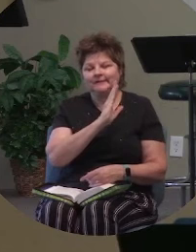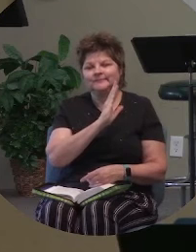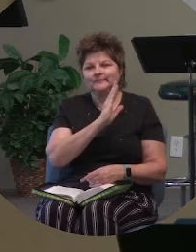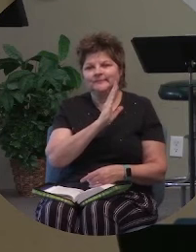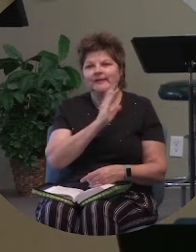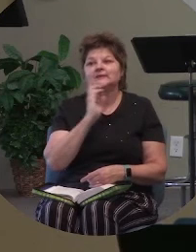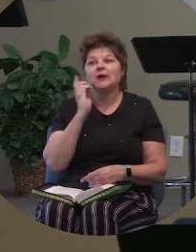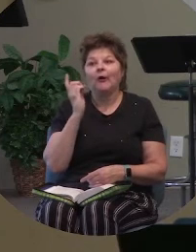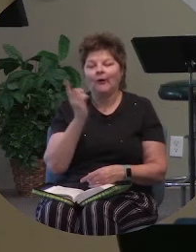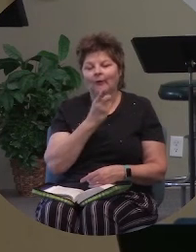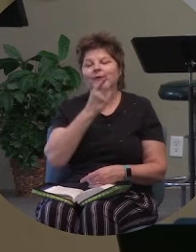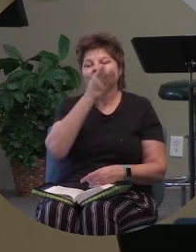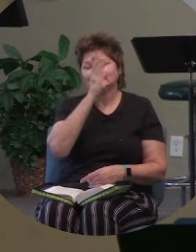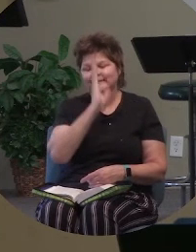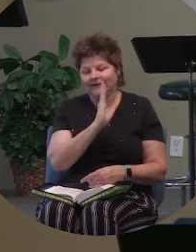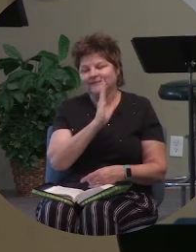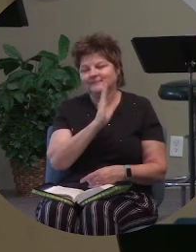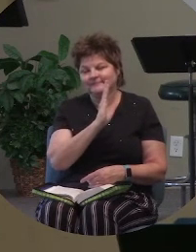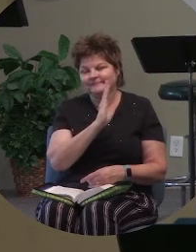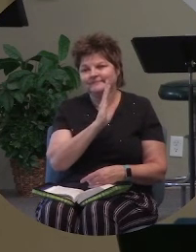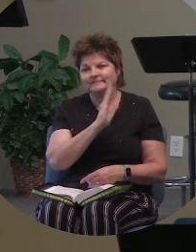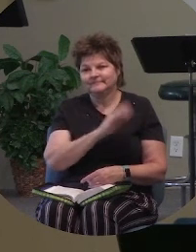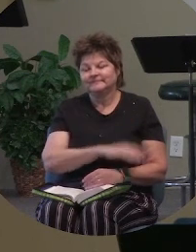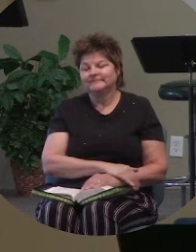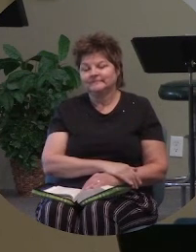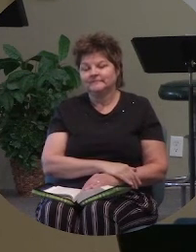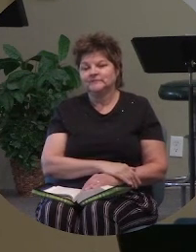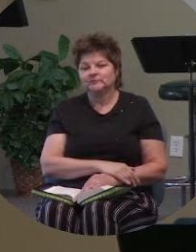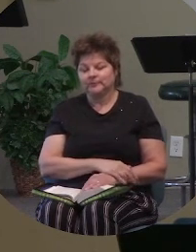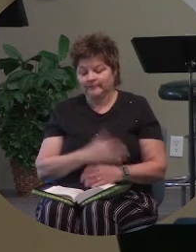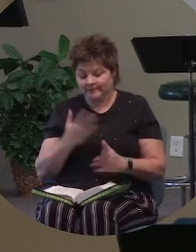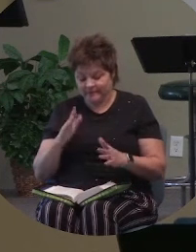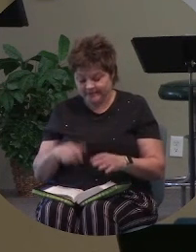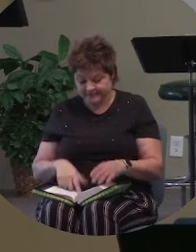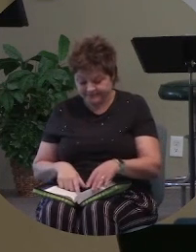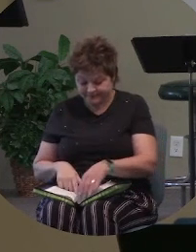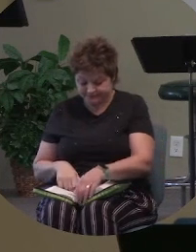He's always God. Let me finish this up.